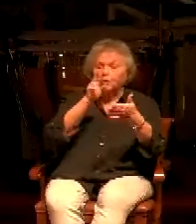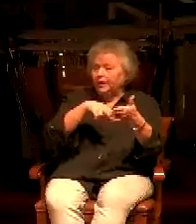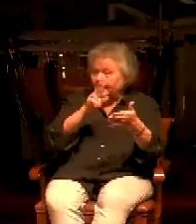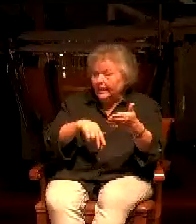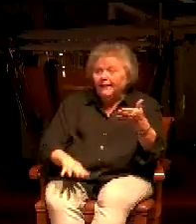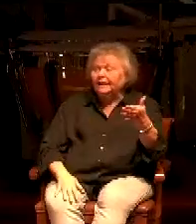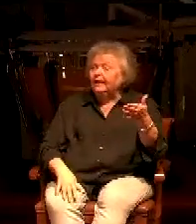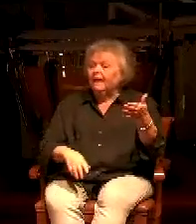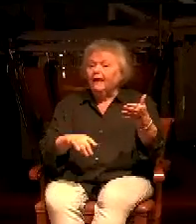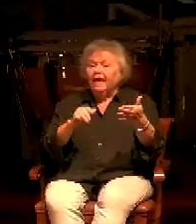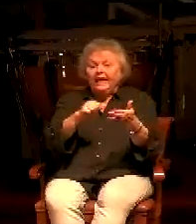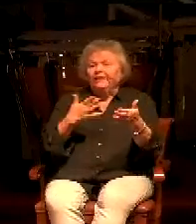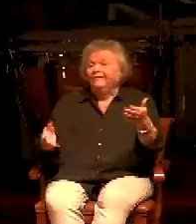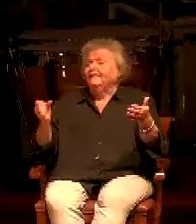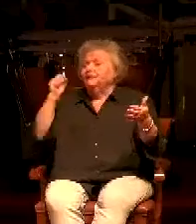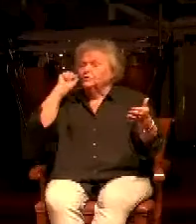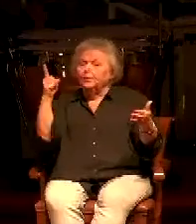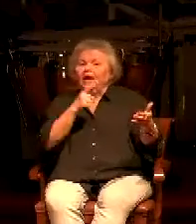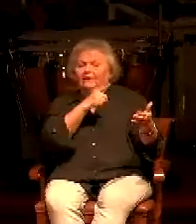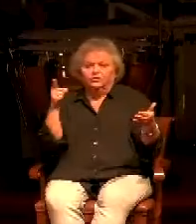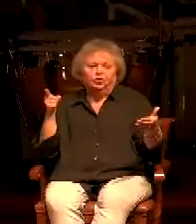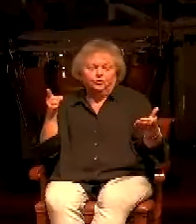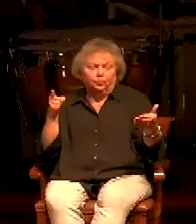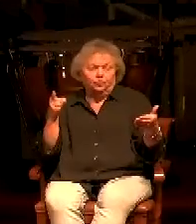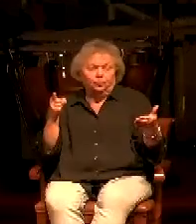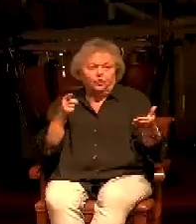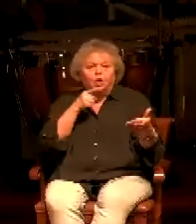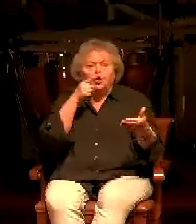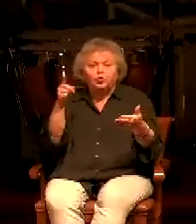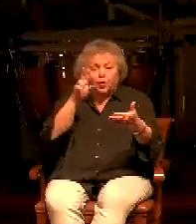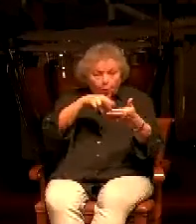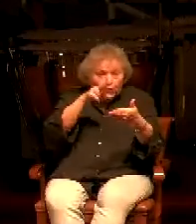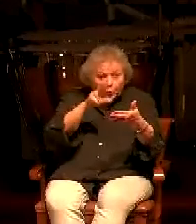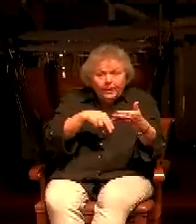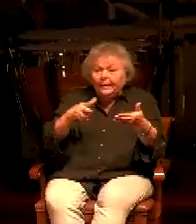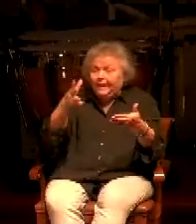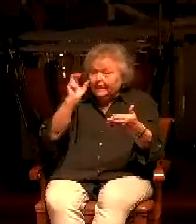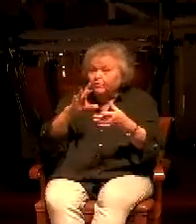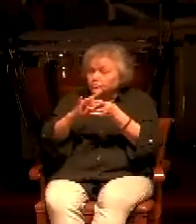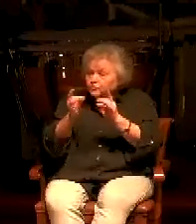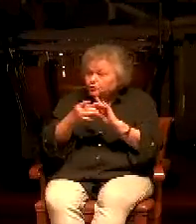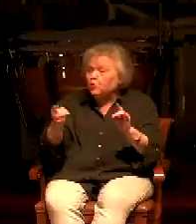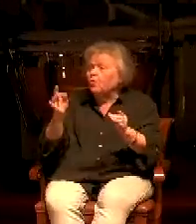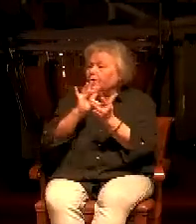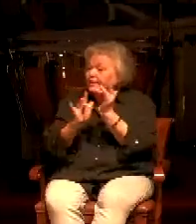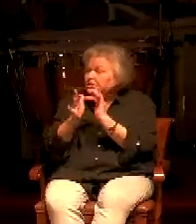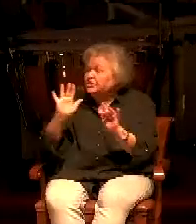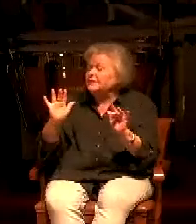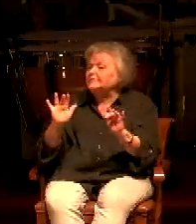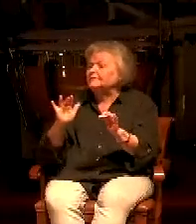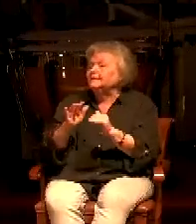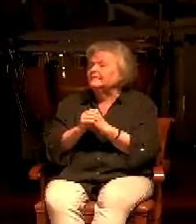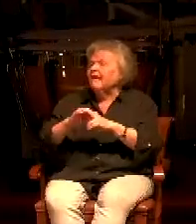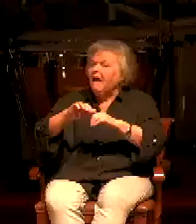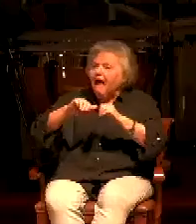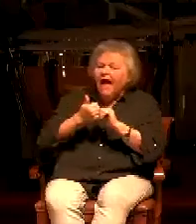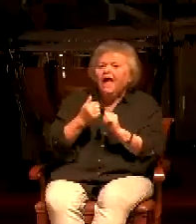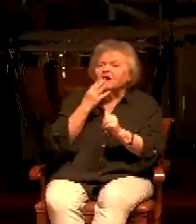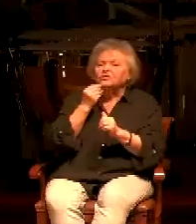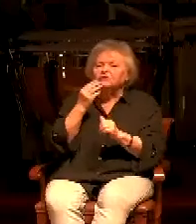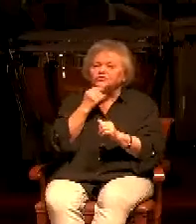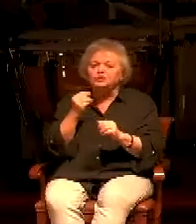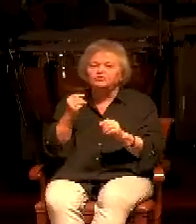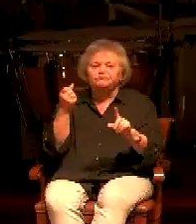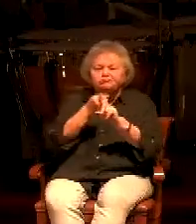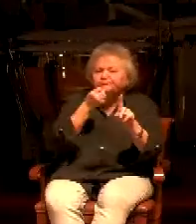to surprise many of you. You're going to read and hear the story of Jesus and how the Jews treated him, how Peter denied him,